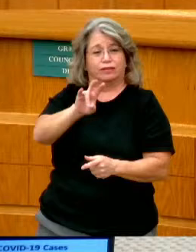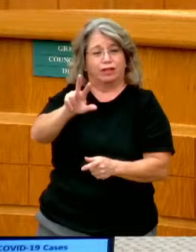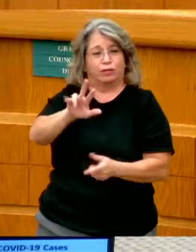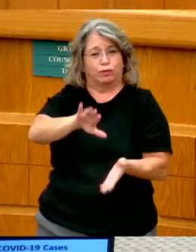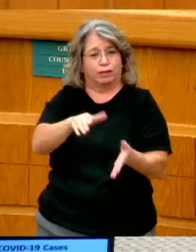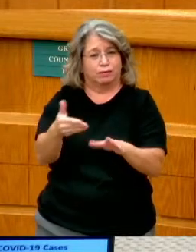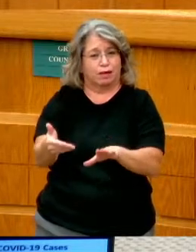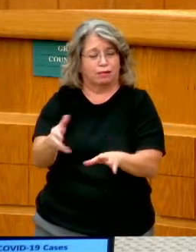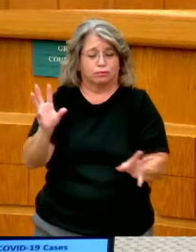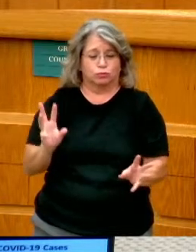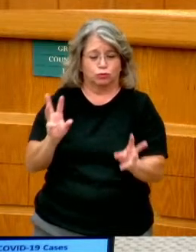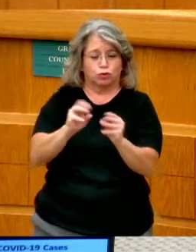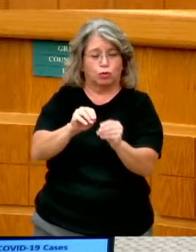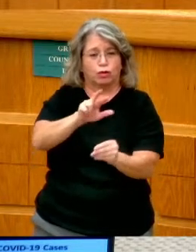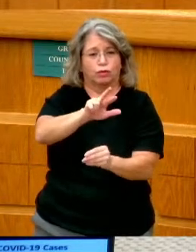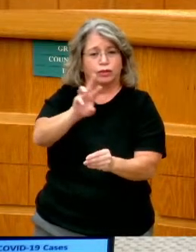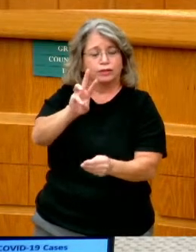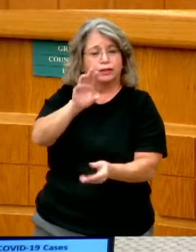total of